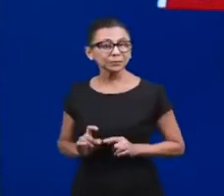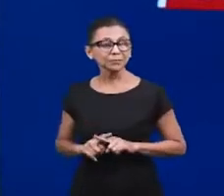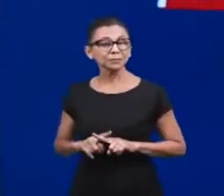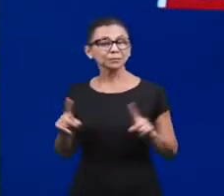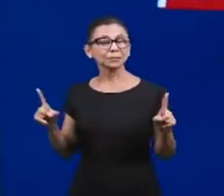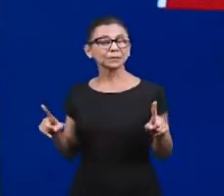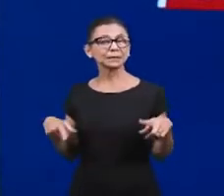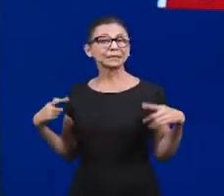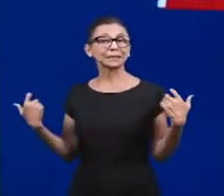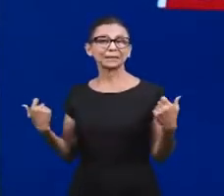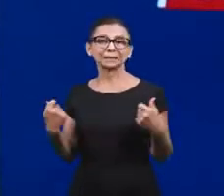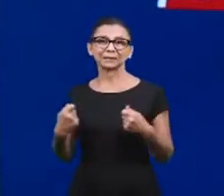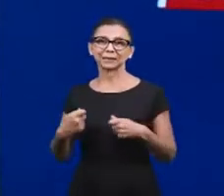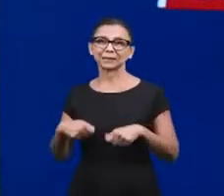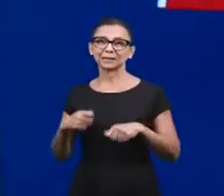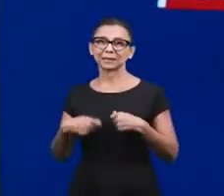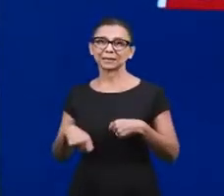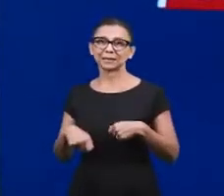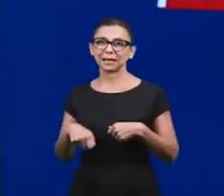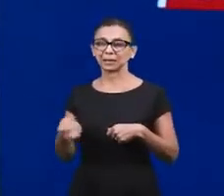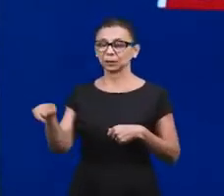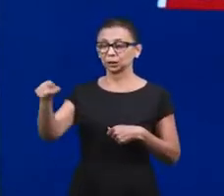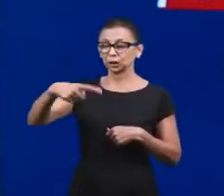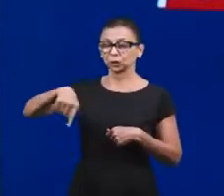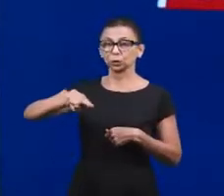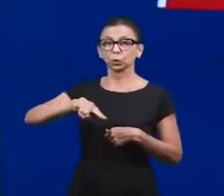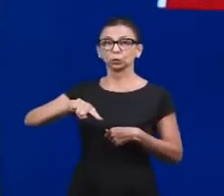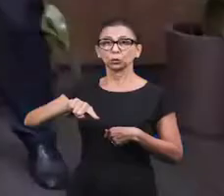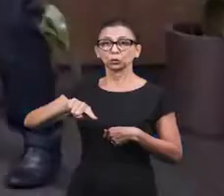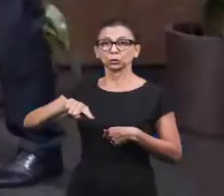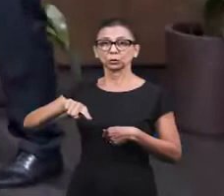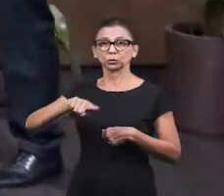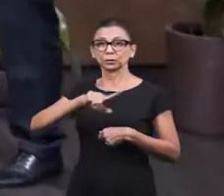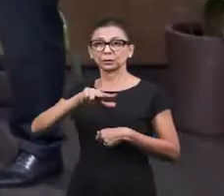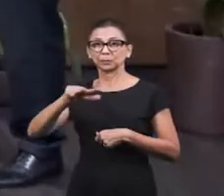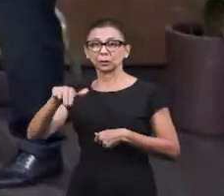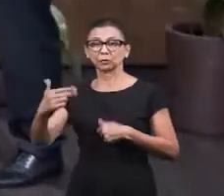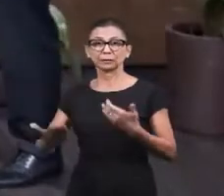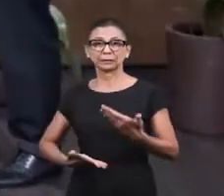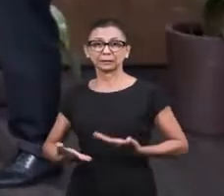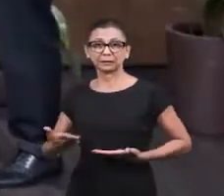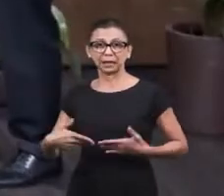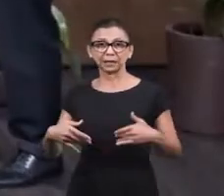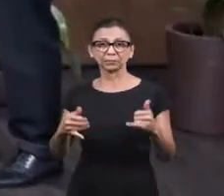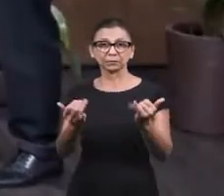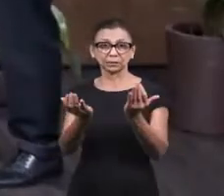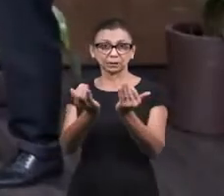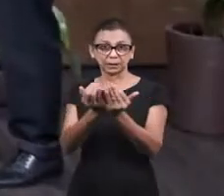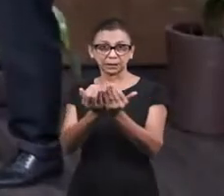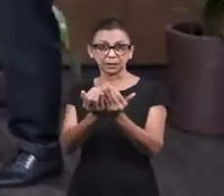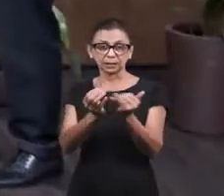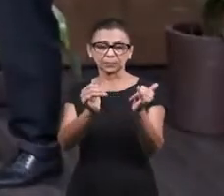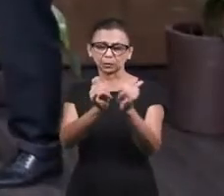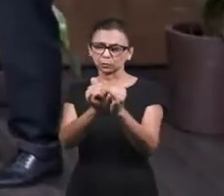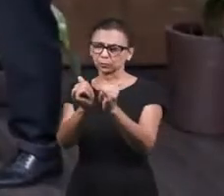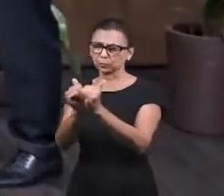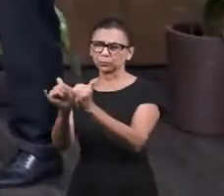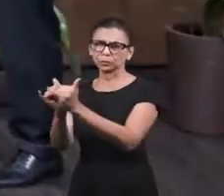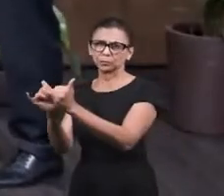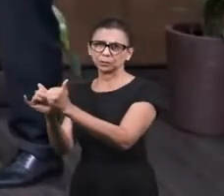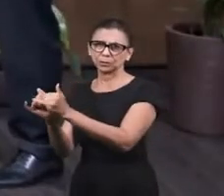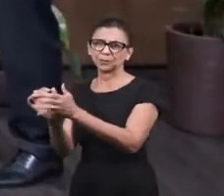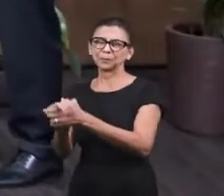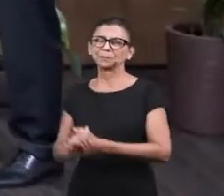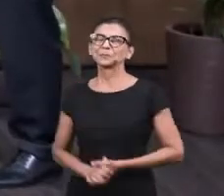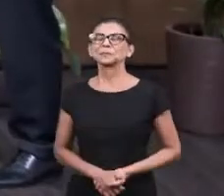And in order for this to take place, we must forgive. There must be forgiveness among brethren. And